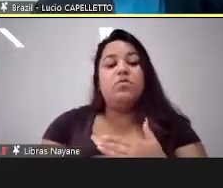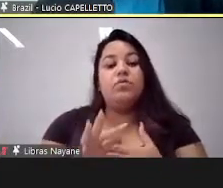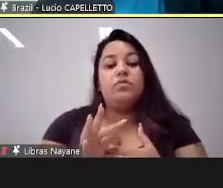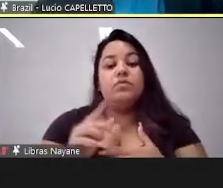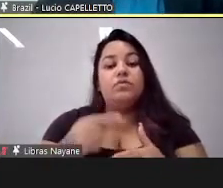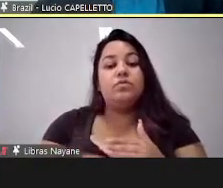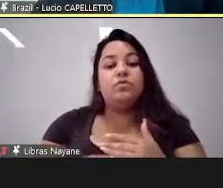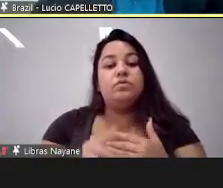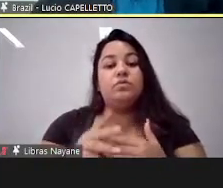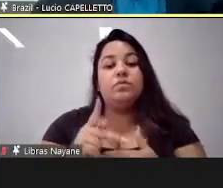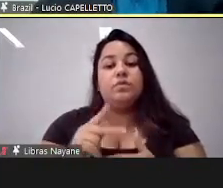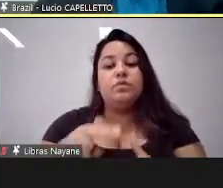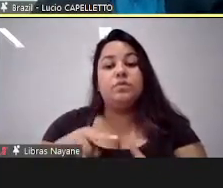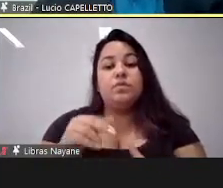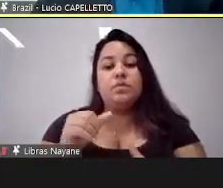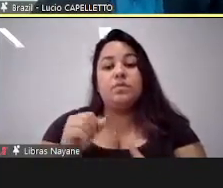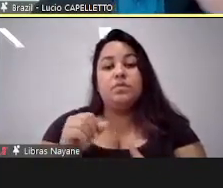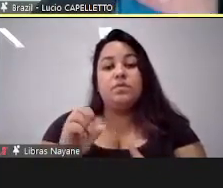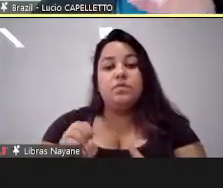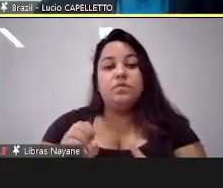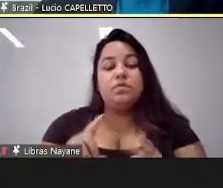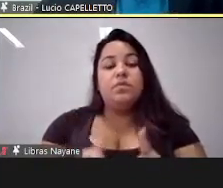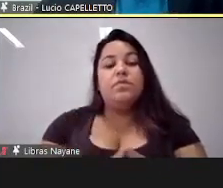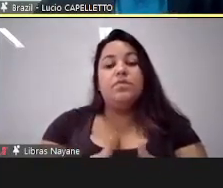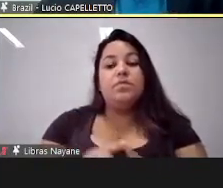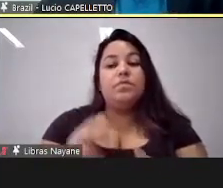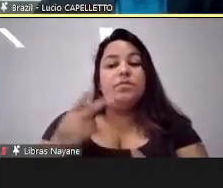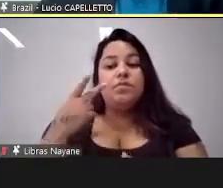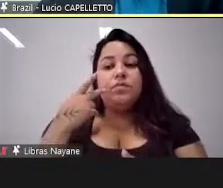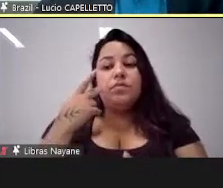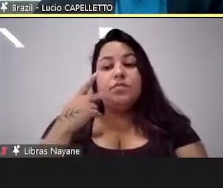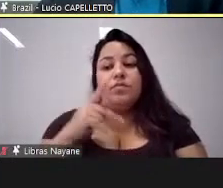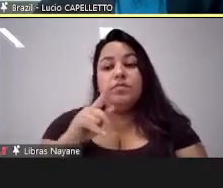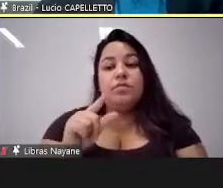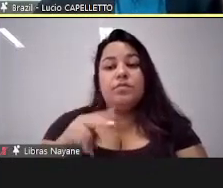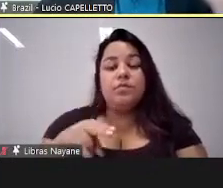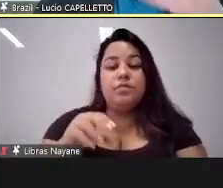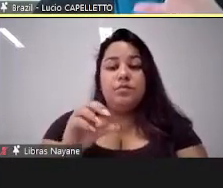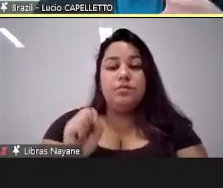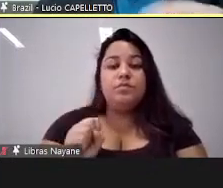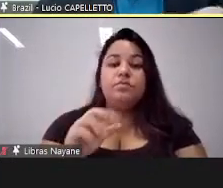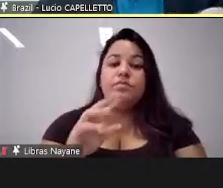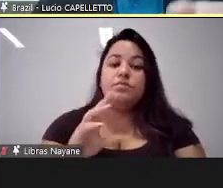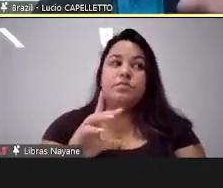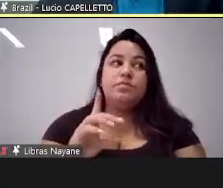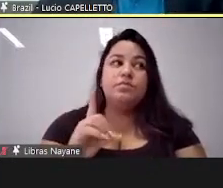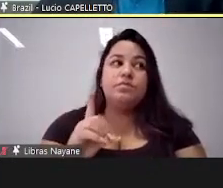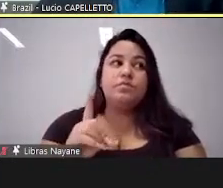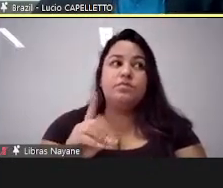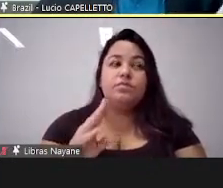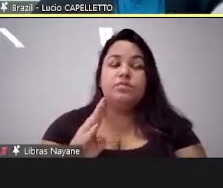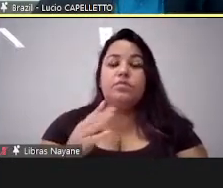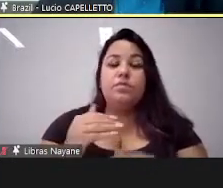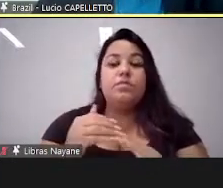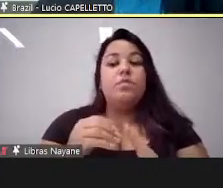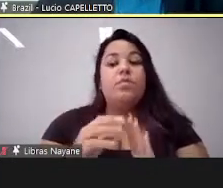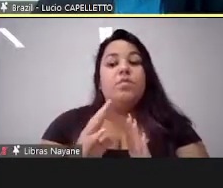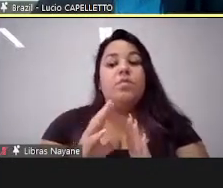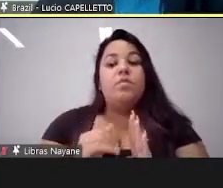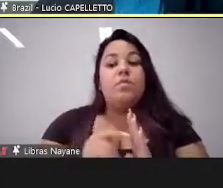the pension funds. The risks in terms of assets are common to all plans. Everything